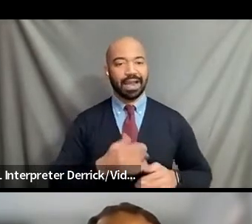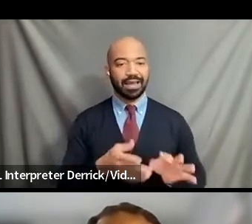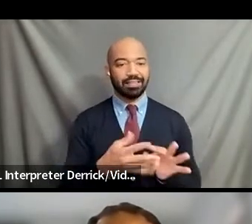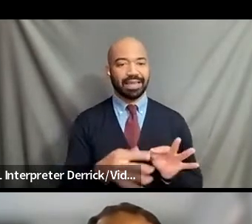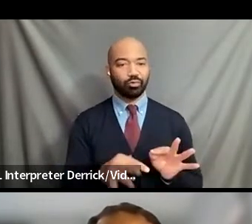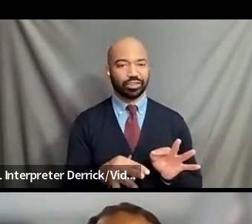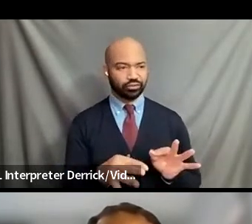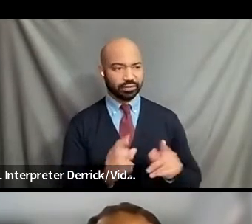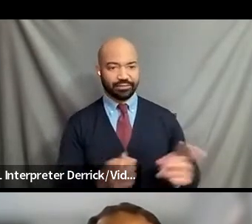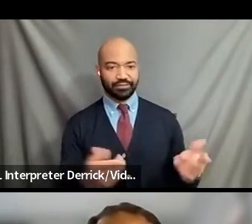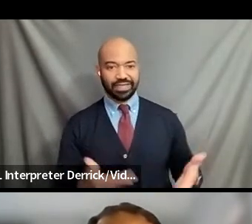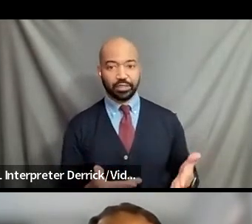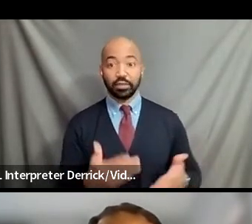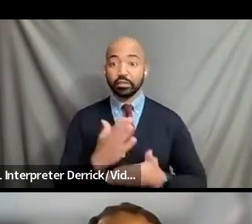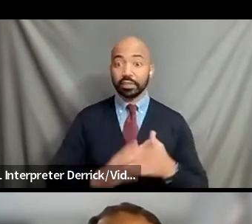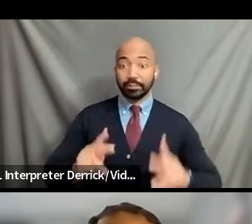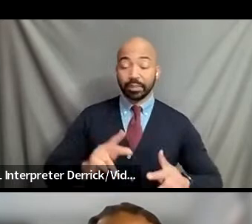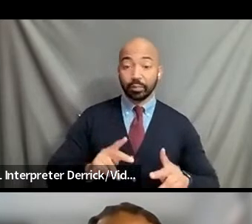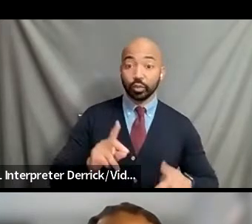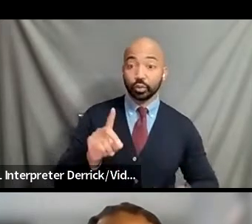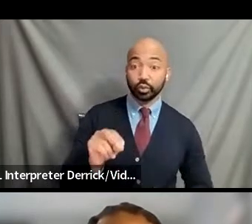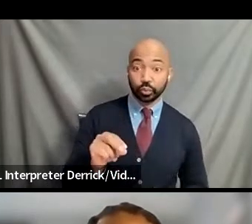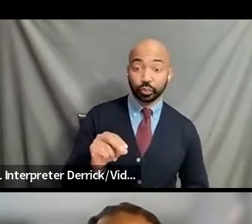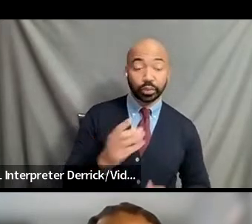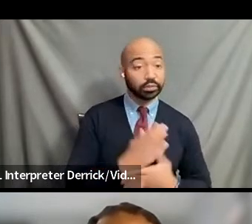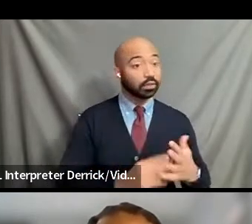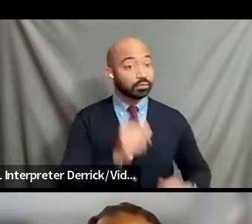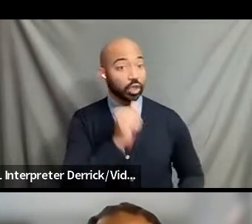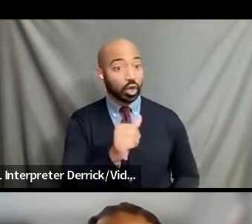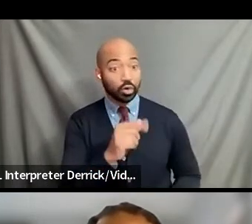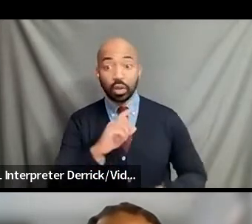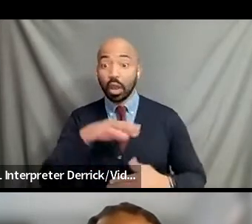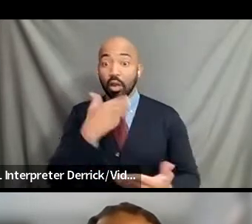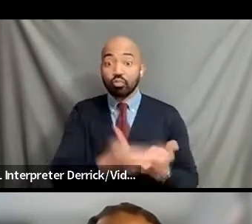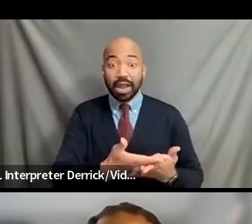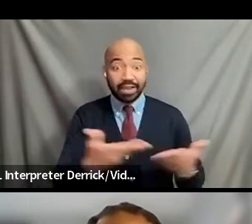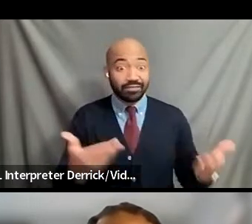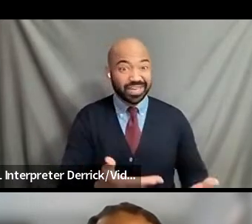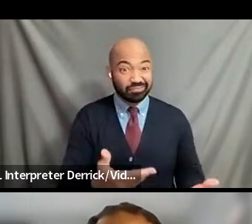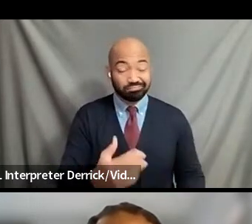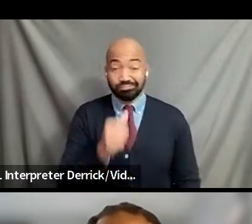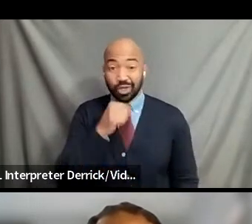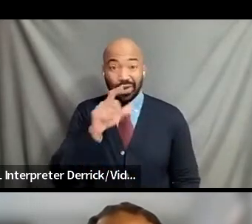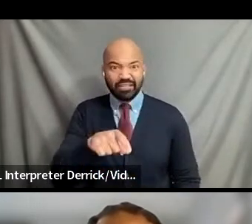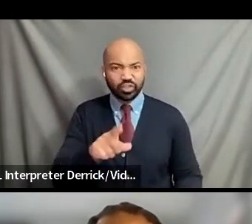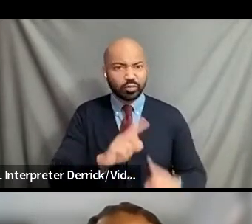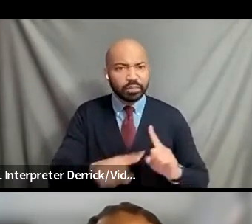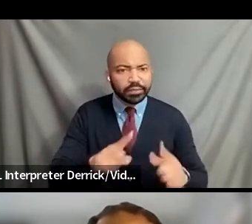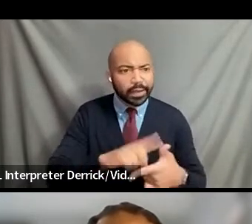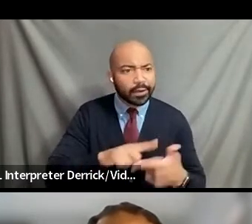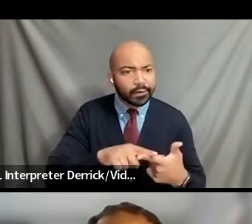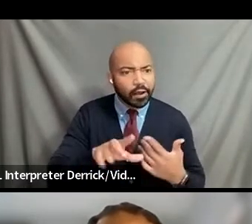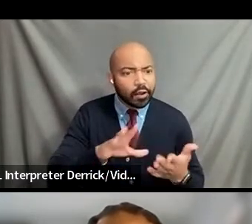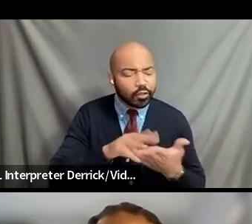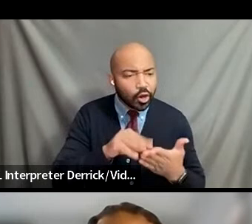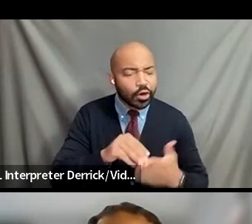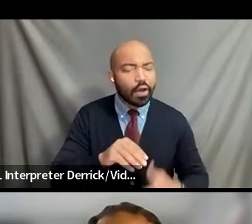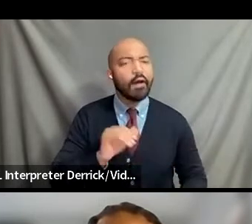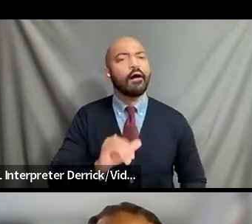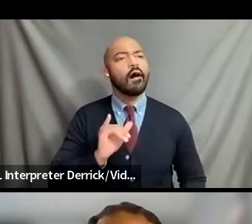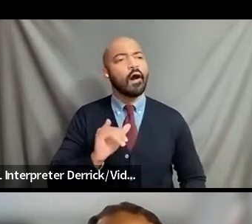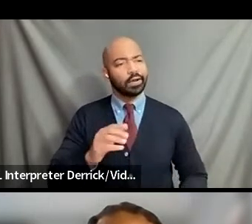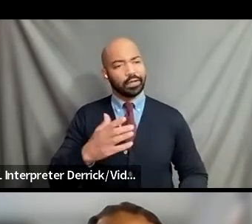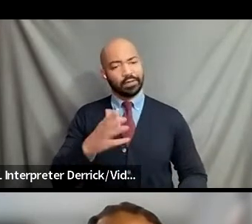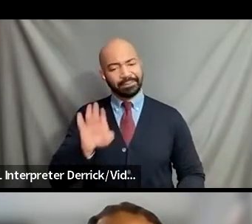people don't. When I first came here, I thought I had to. Quickly learned that I didn't, and that I need to be my own